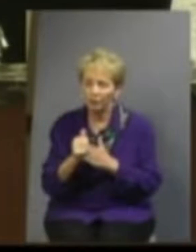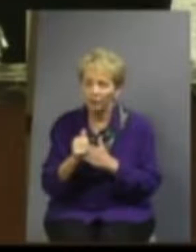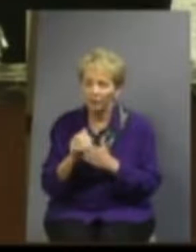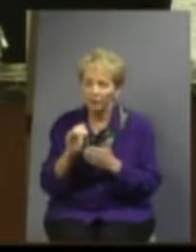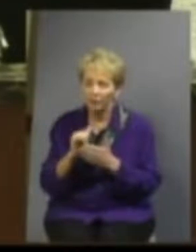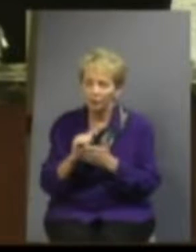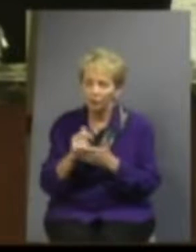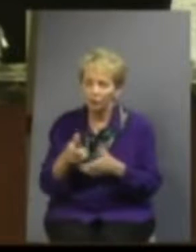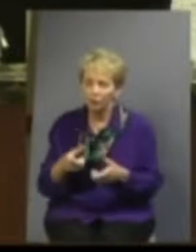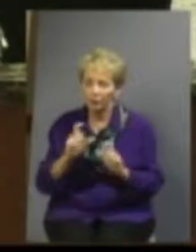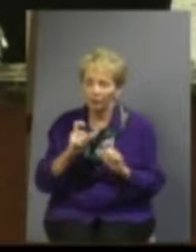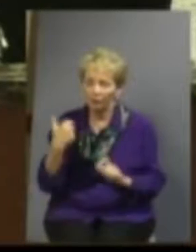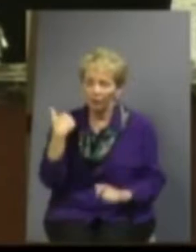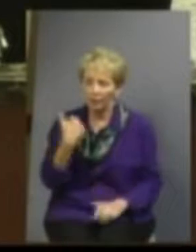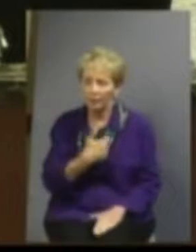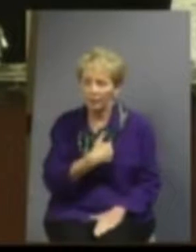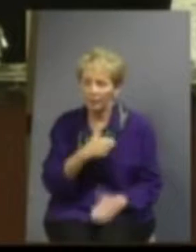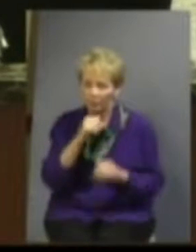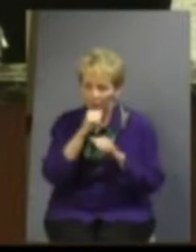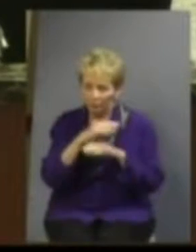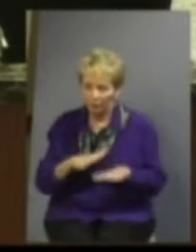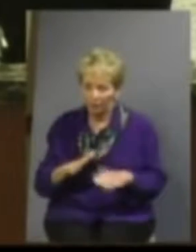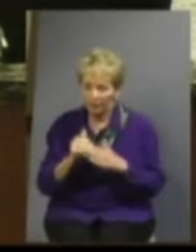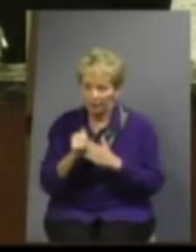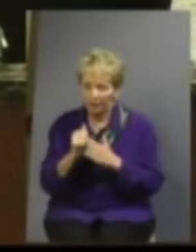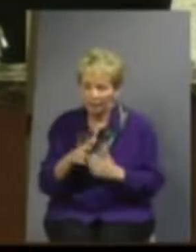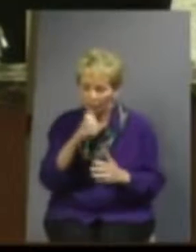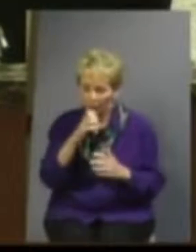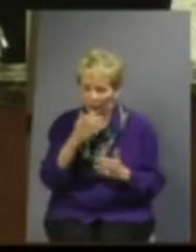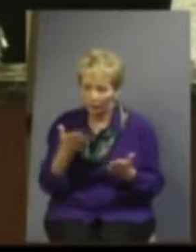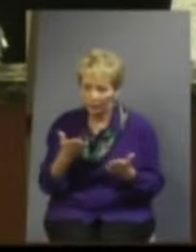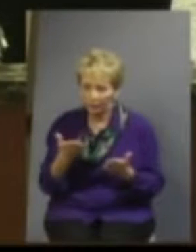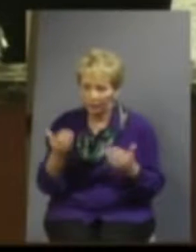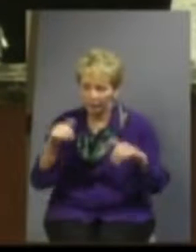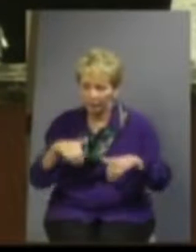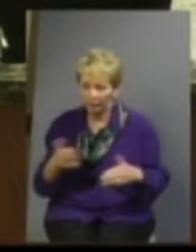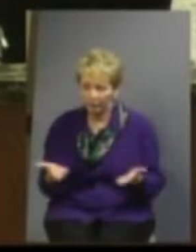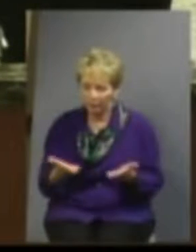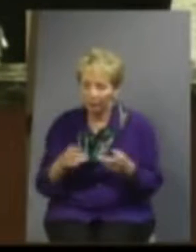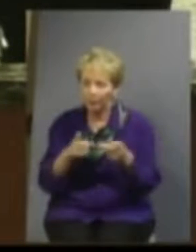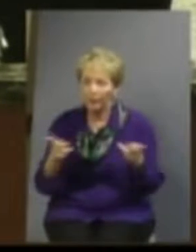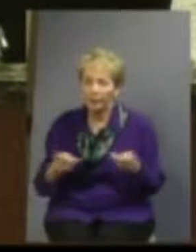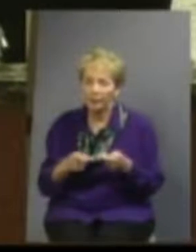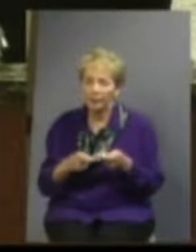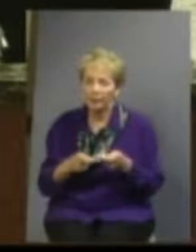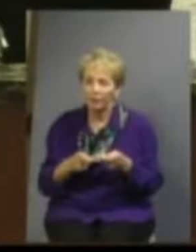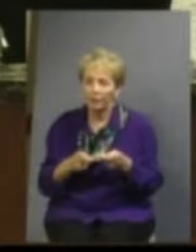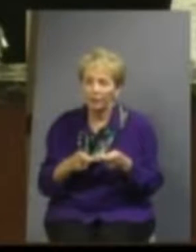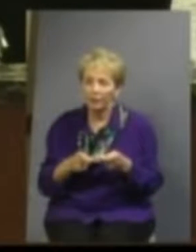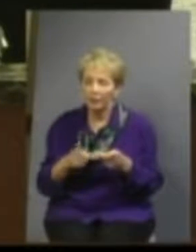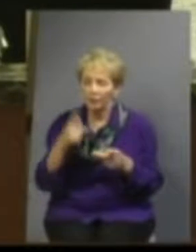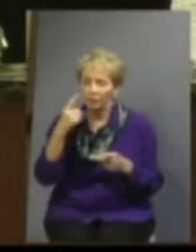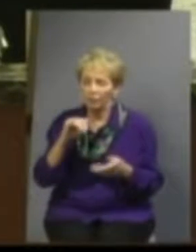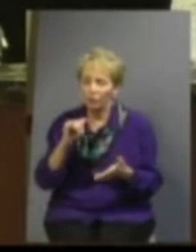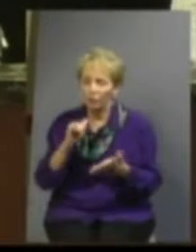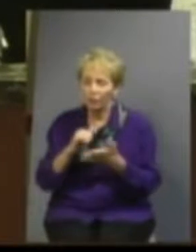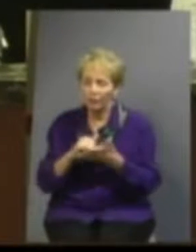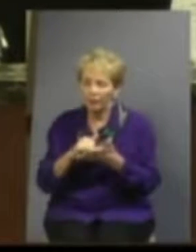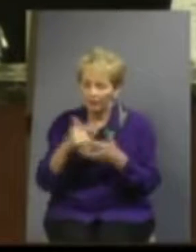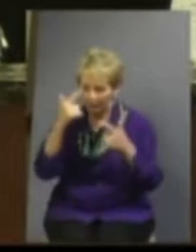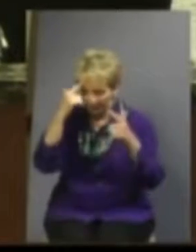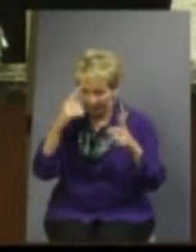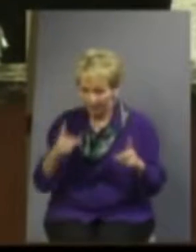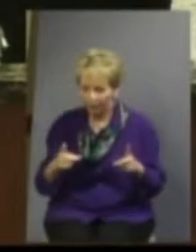give us. Bless now our leaders who gather in this place. Give the gifts of discernment,